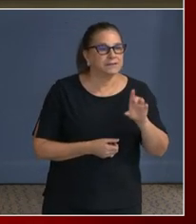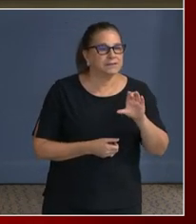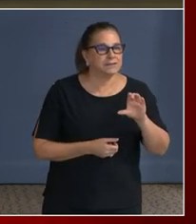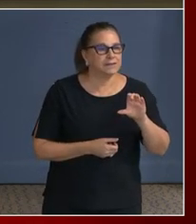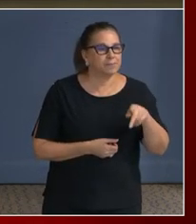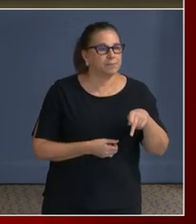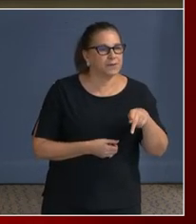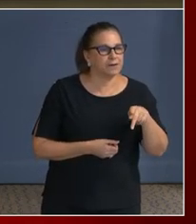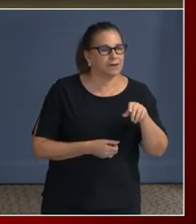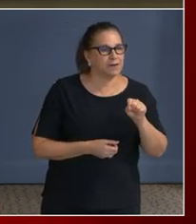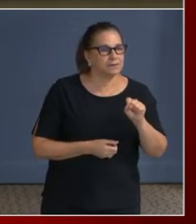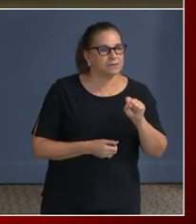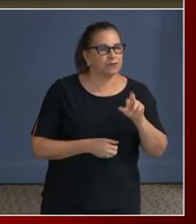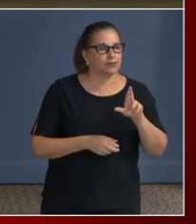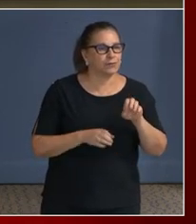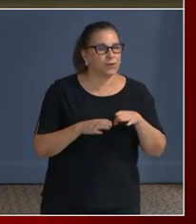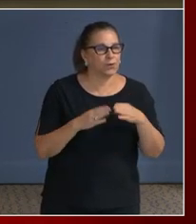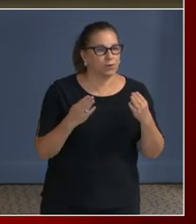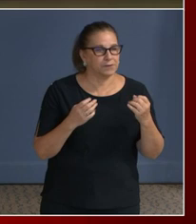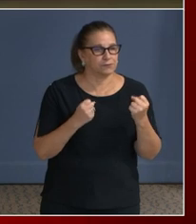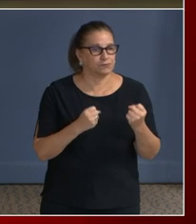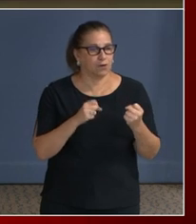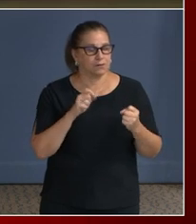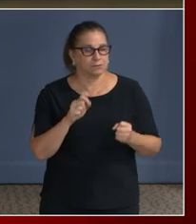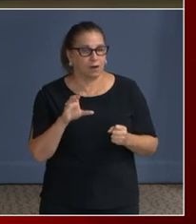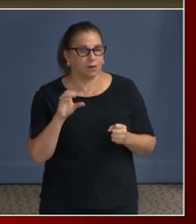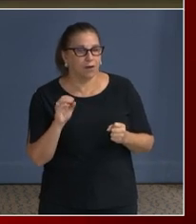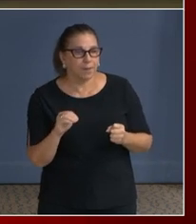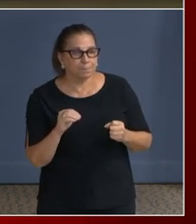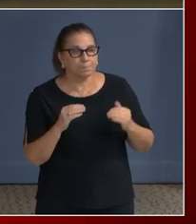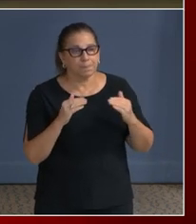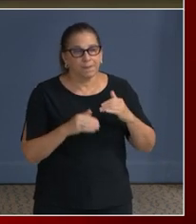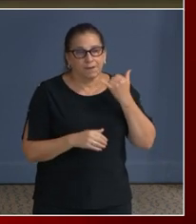dcpsreopenstrong.com, and you can call DCPS